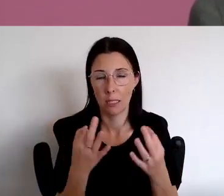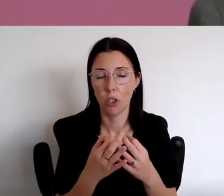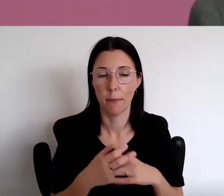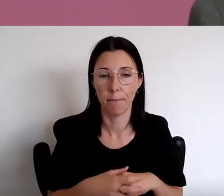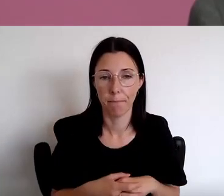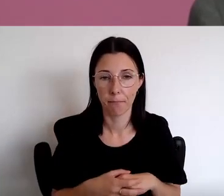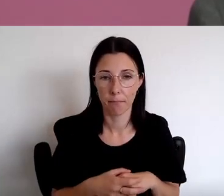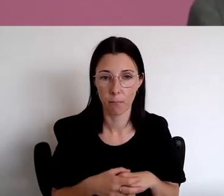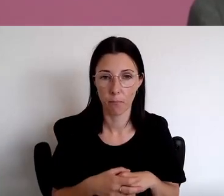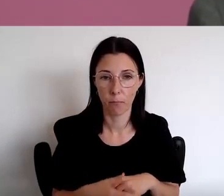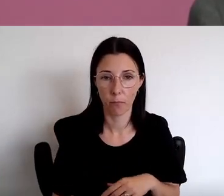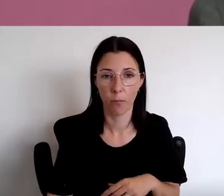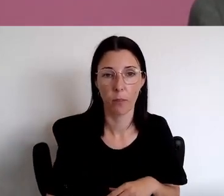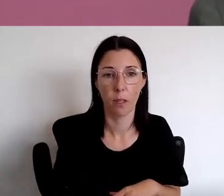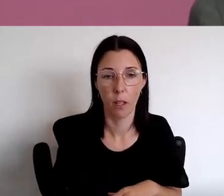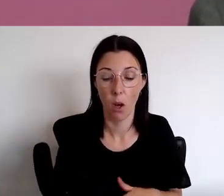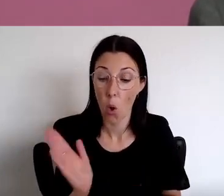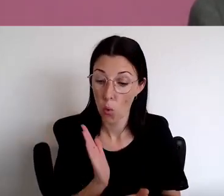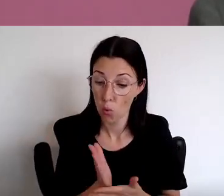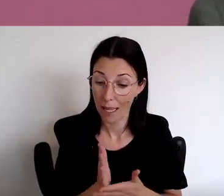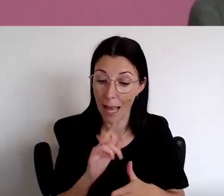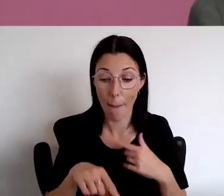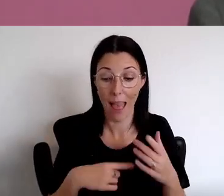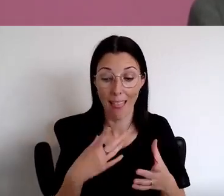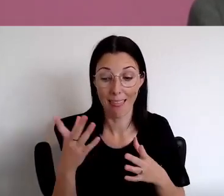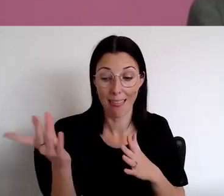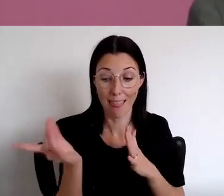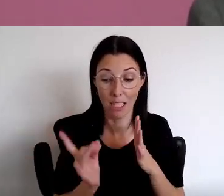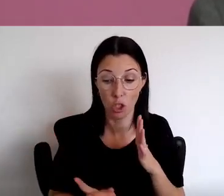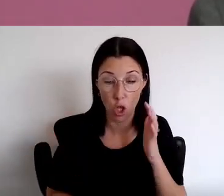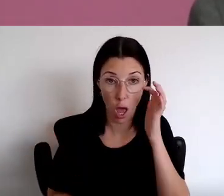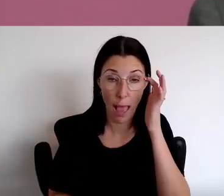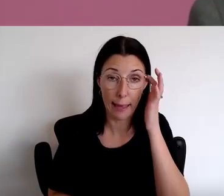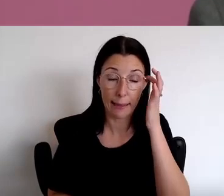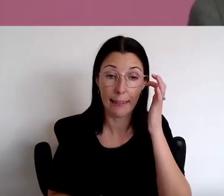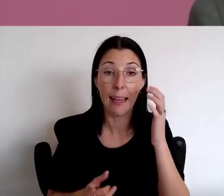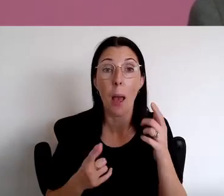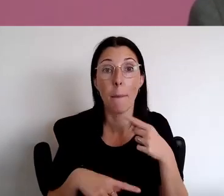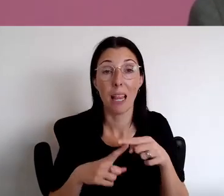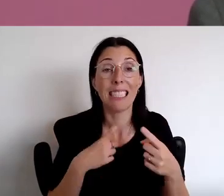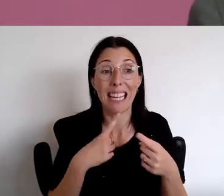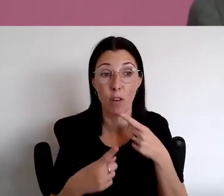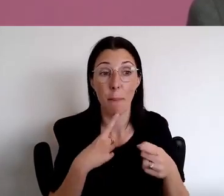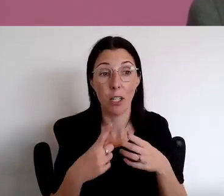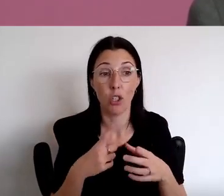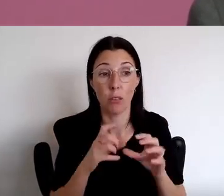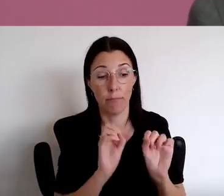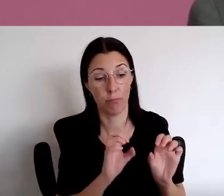suppose that it really comes down to the design and to the information that's input into the